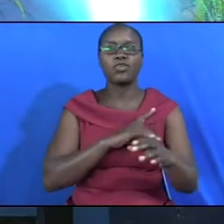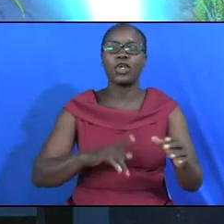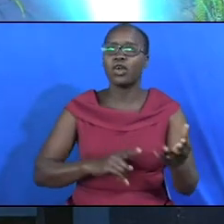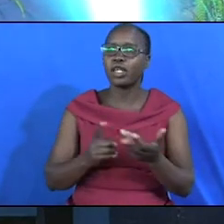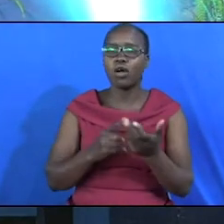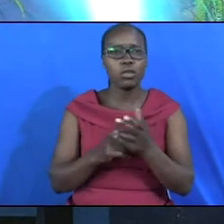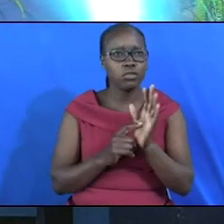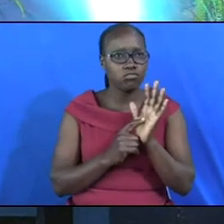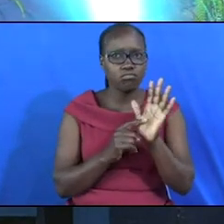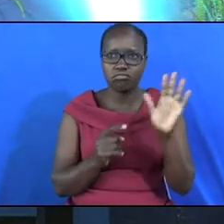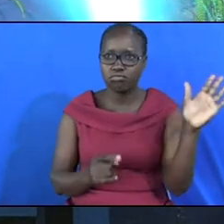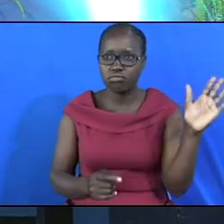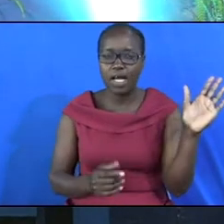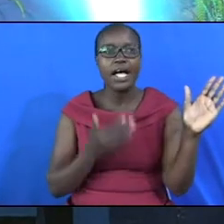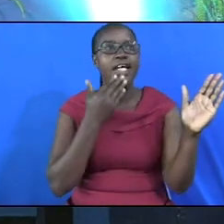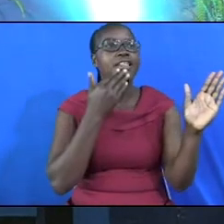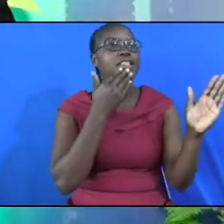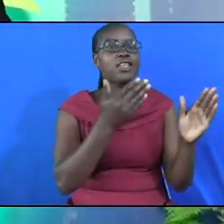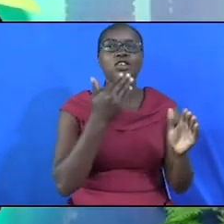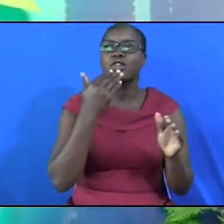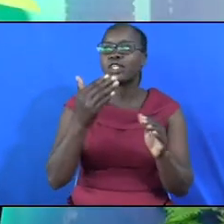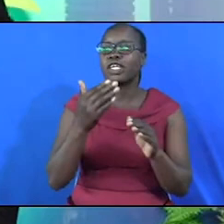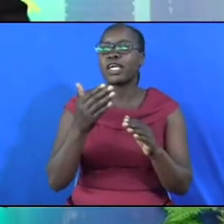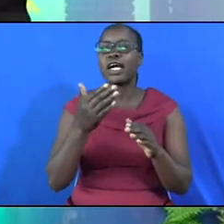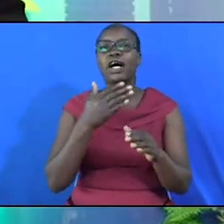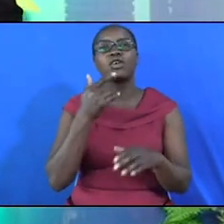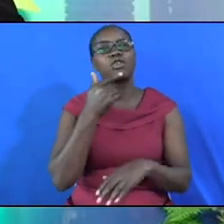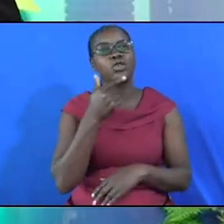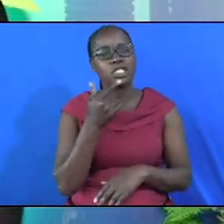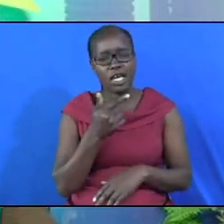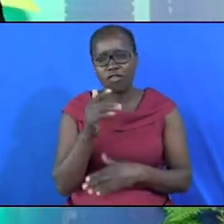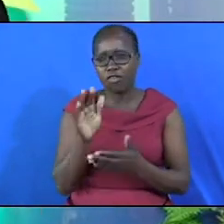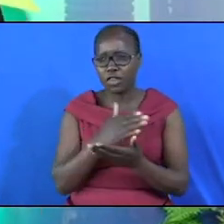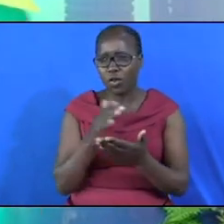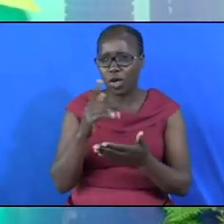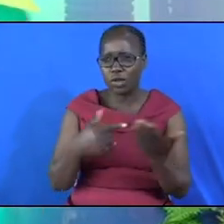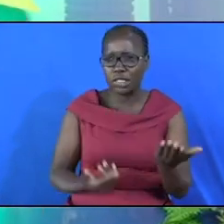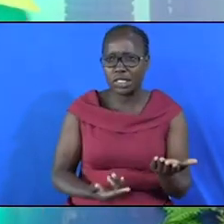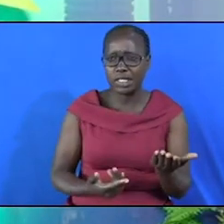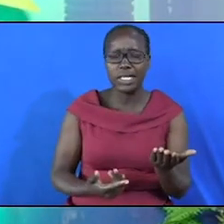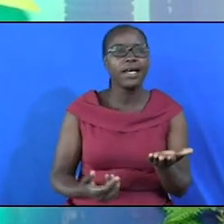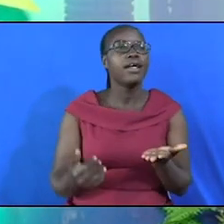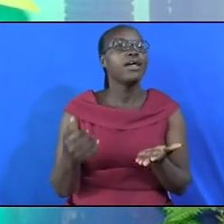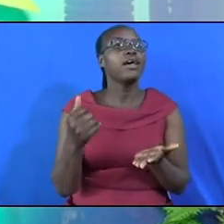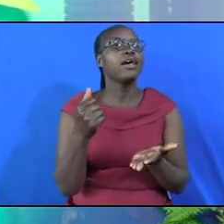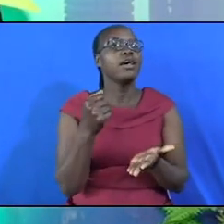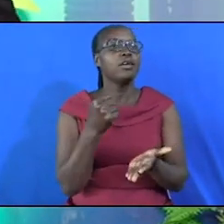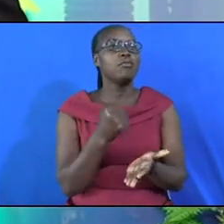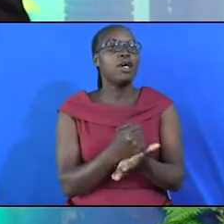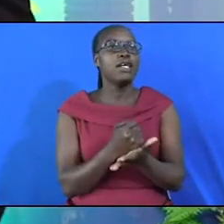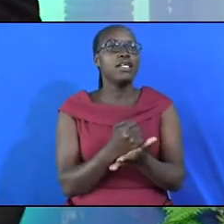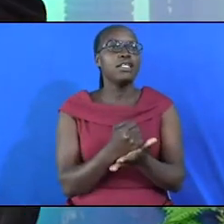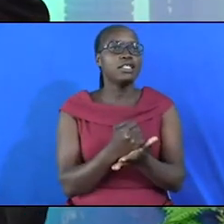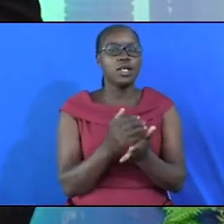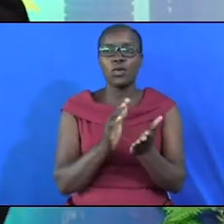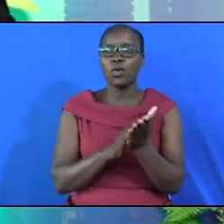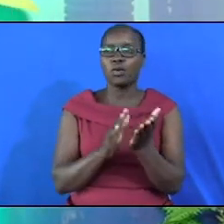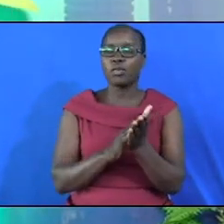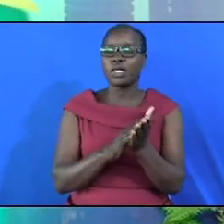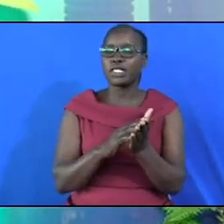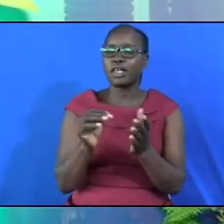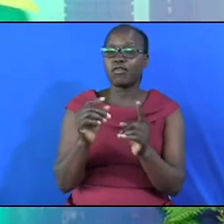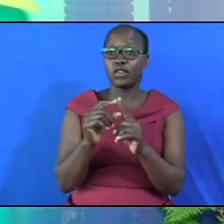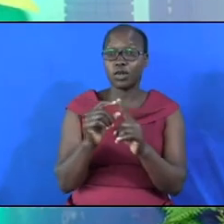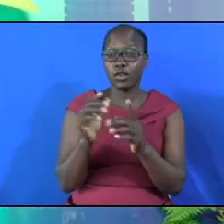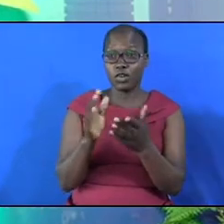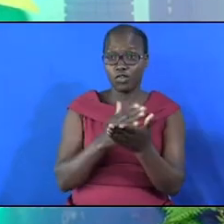Lord. Thank you so much. What do you say for the choir? We praise them for the wonderful